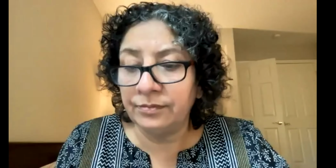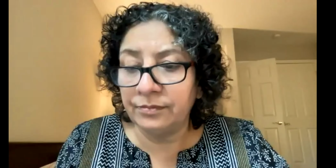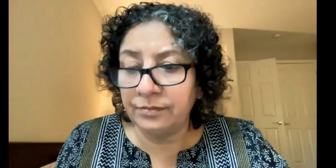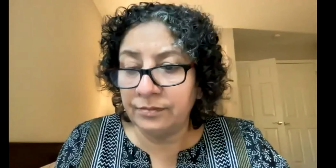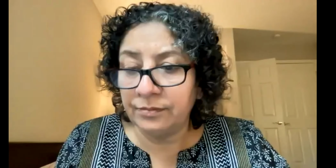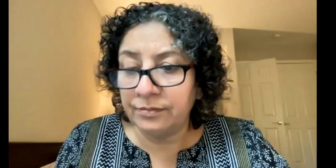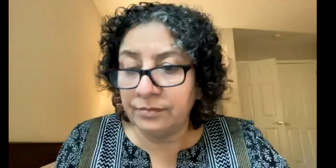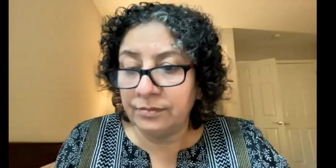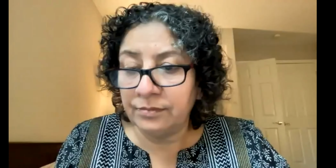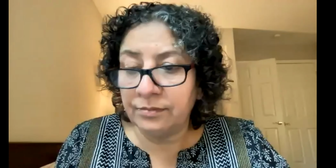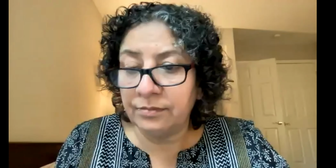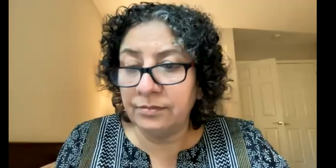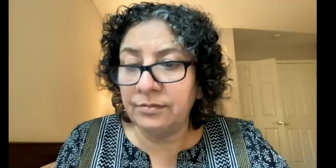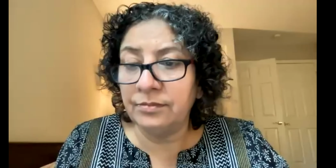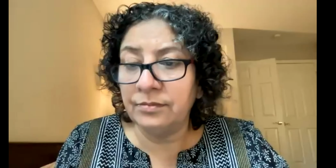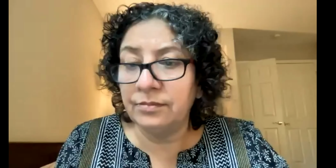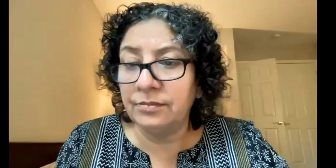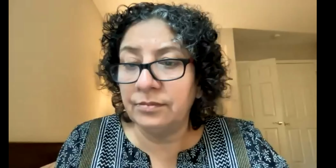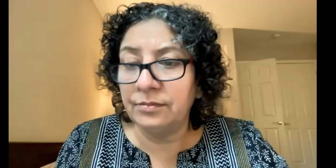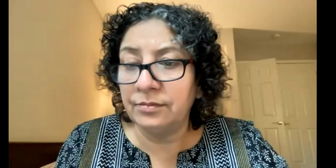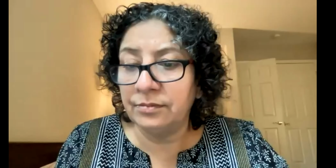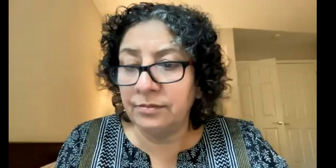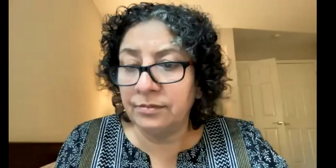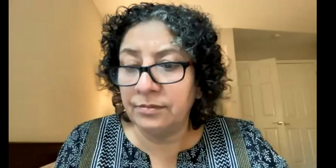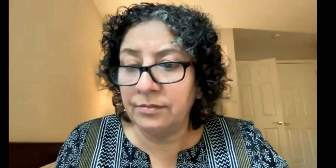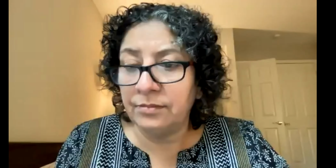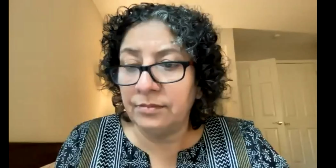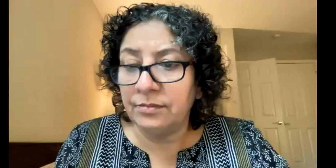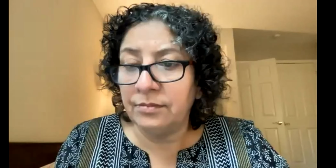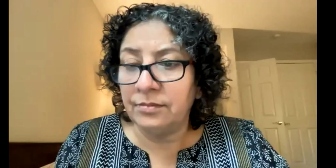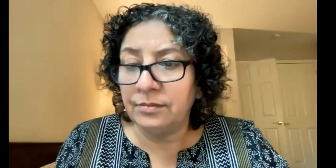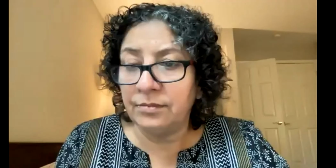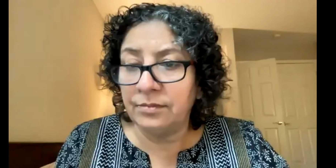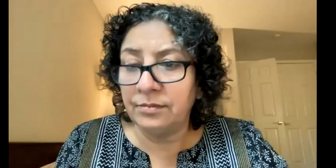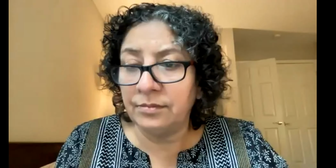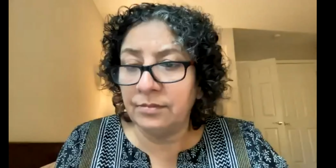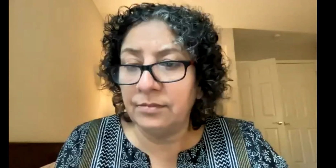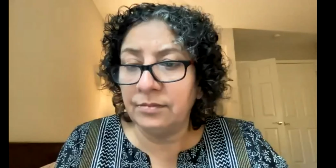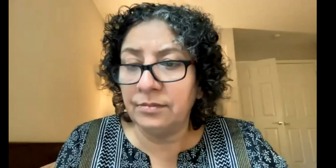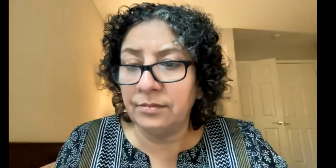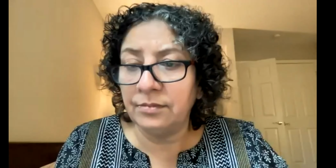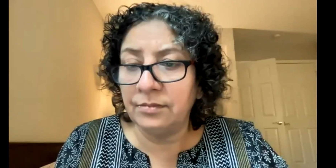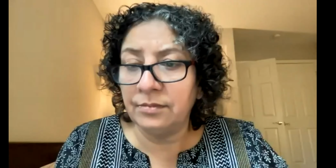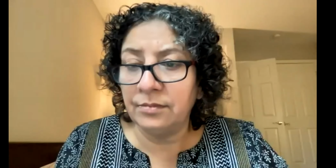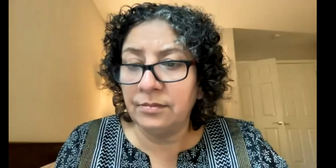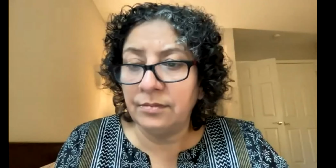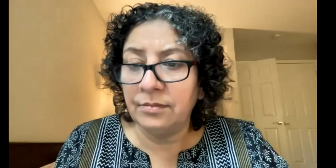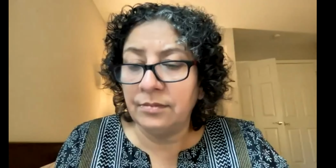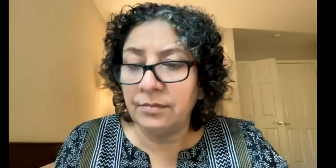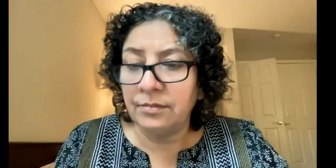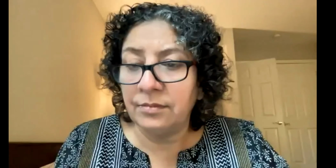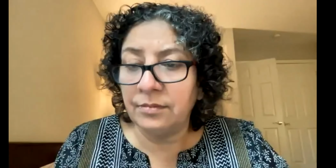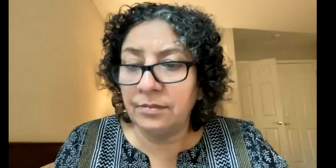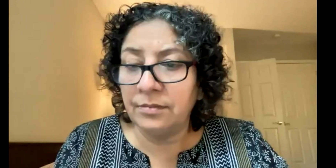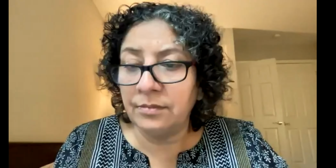write, and they were advised to get like a special teacher for the child. And she's asking, is this the best